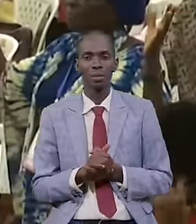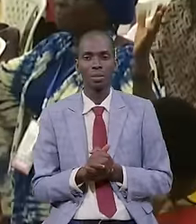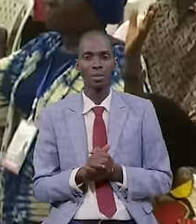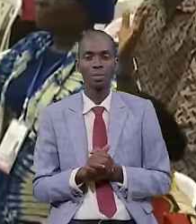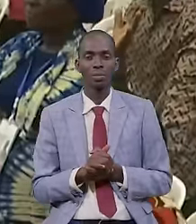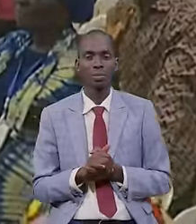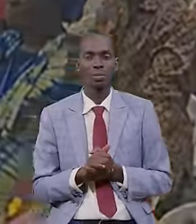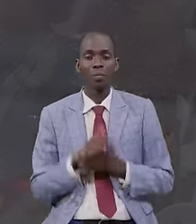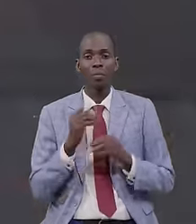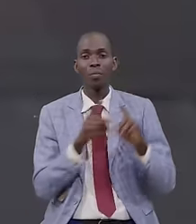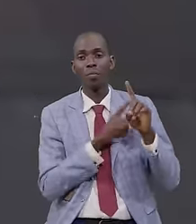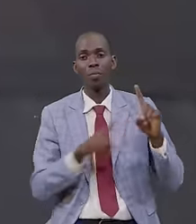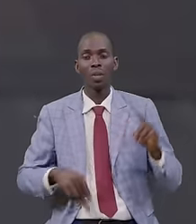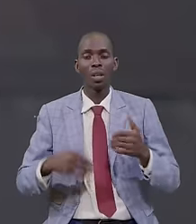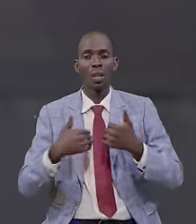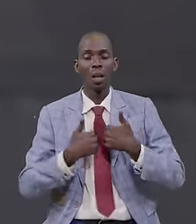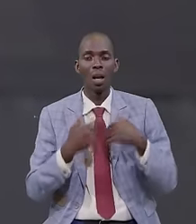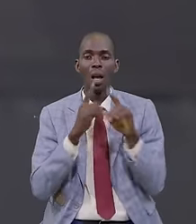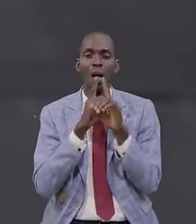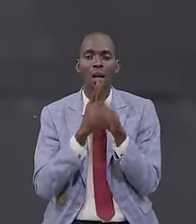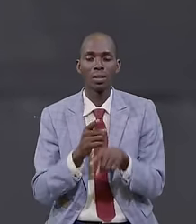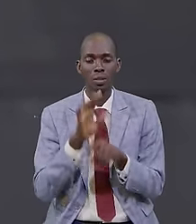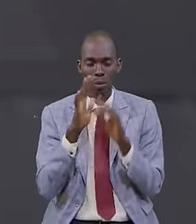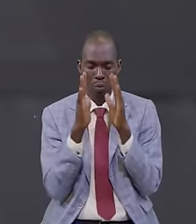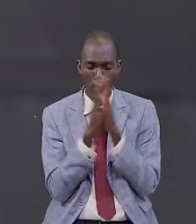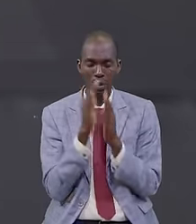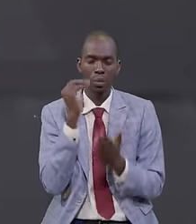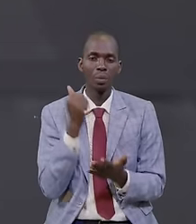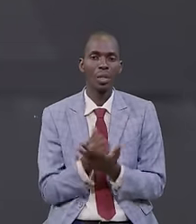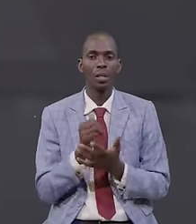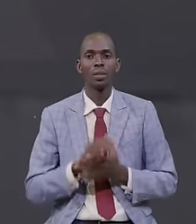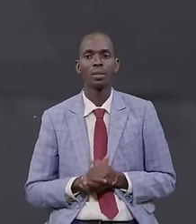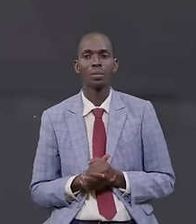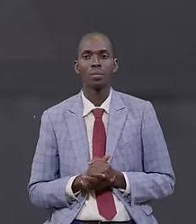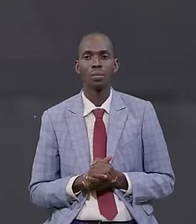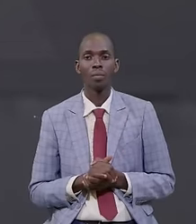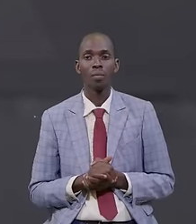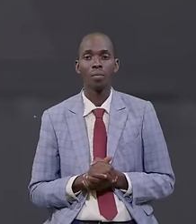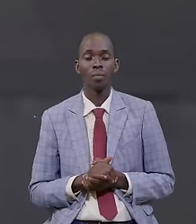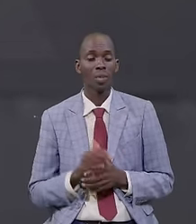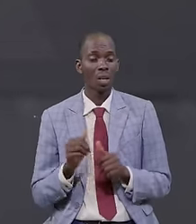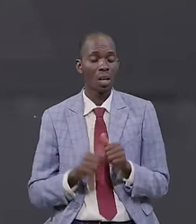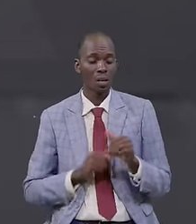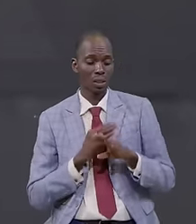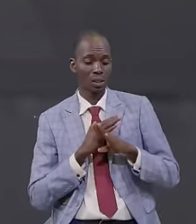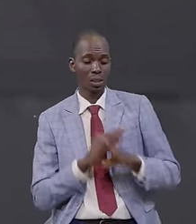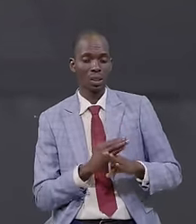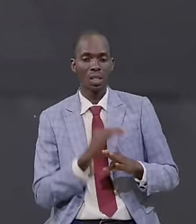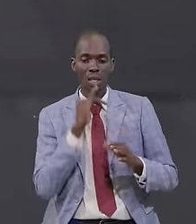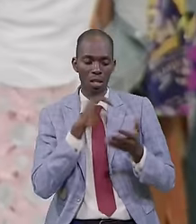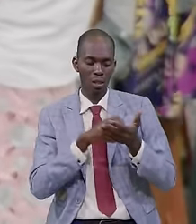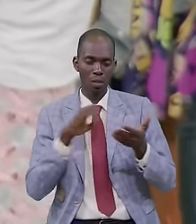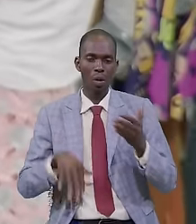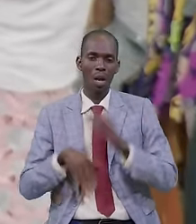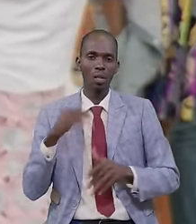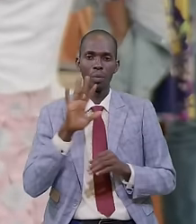Amen. The Lord has answered your prayer. Amen. Every hindrance is taken out of your